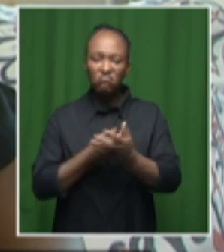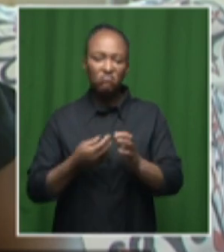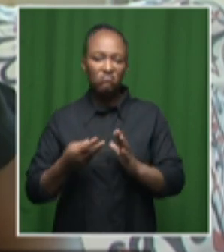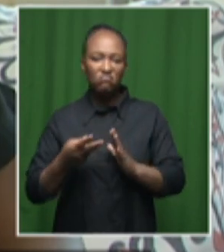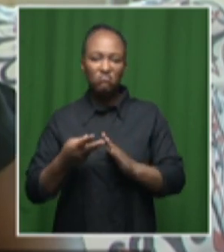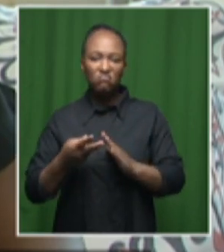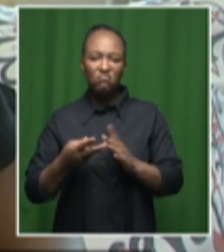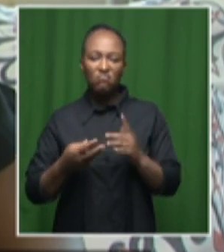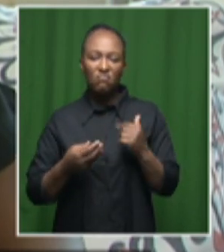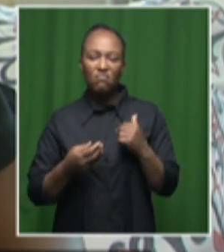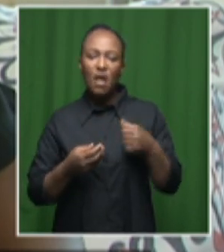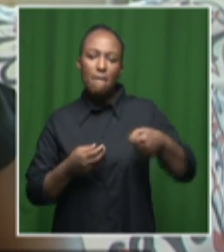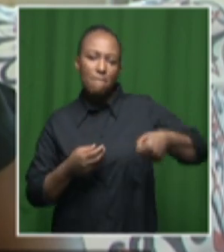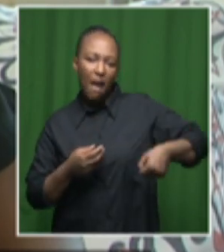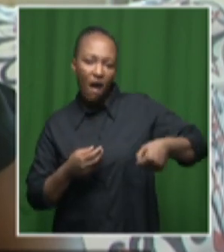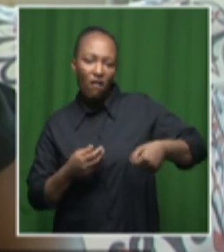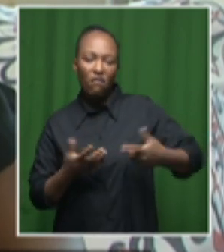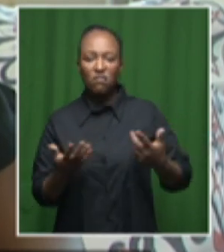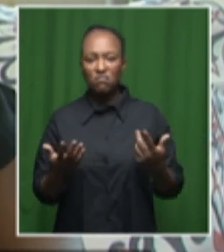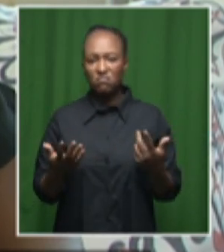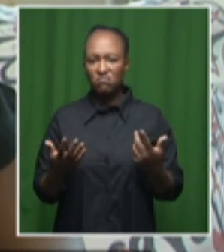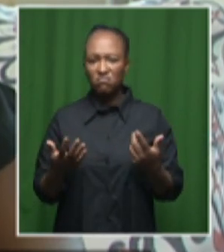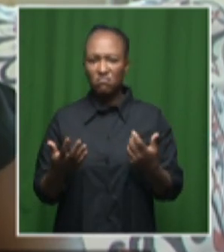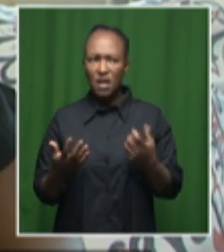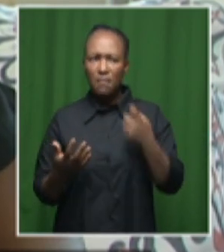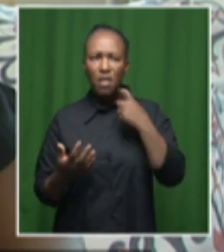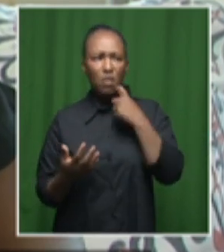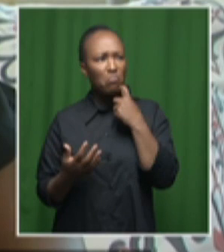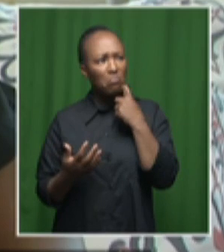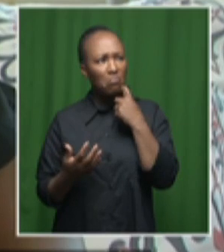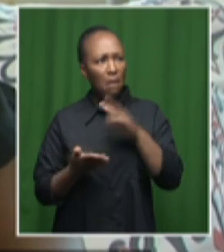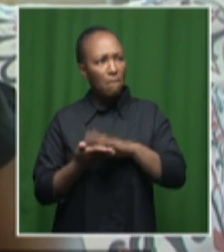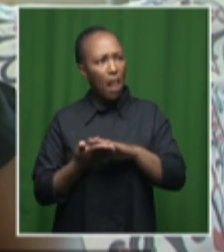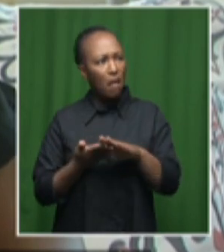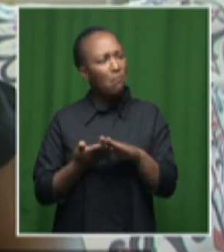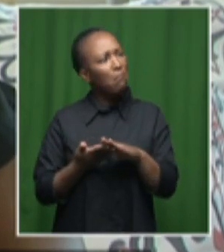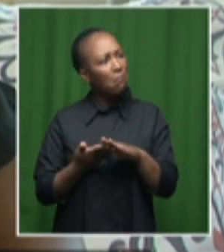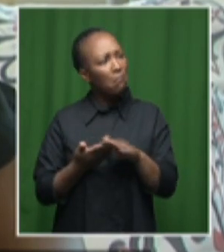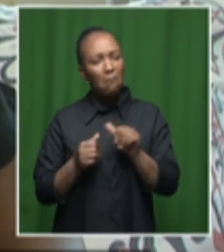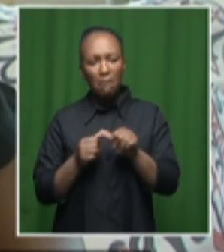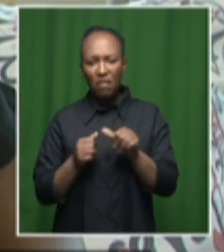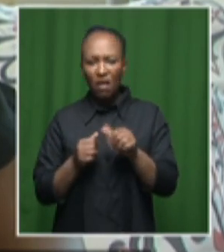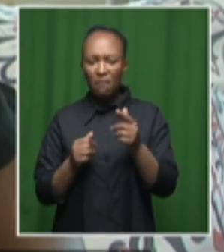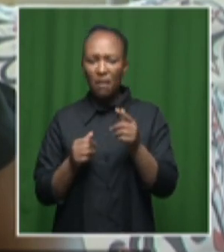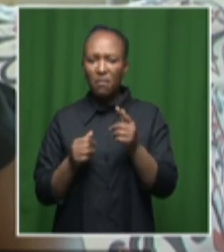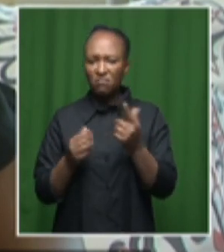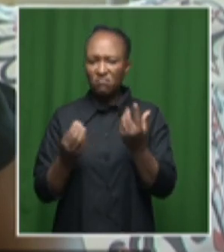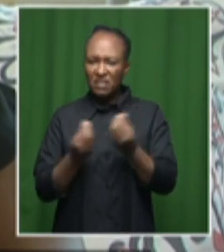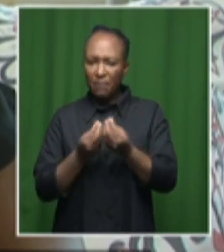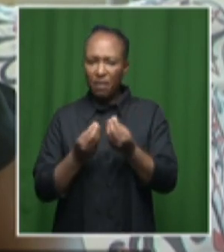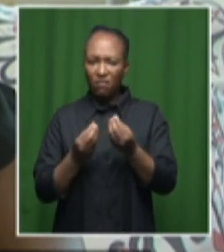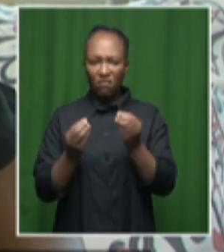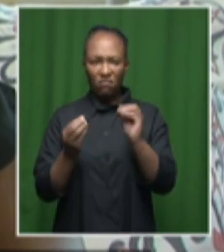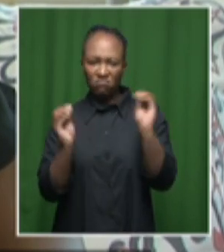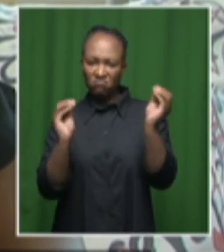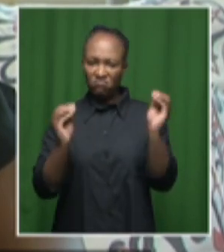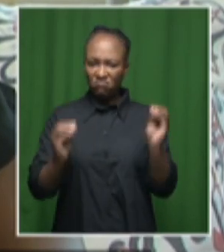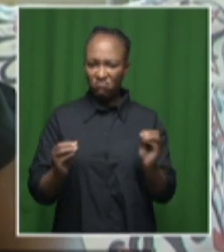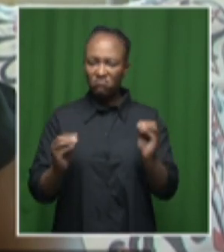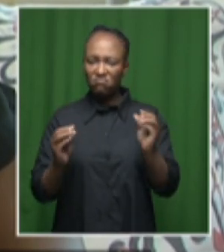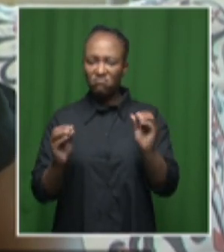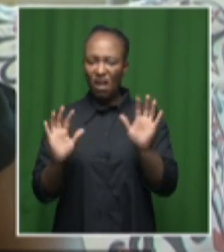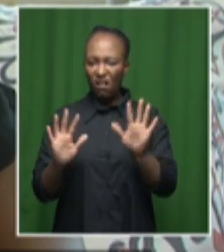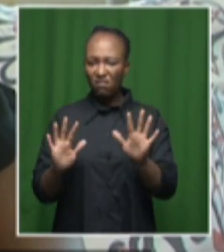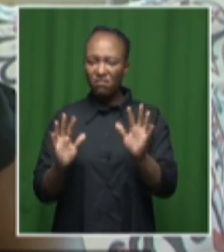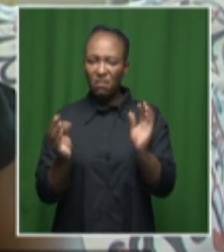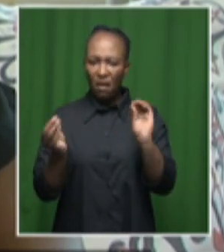bags, and then I decided, why not brand these things, you know? That's when the